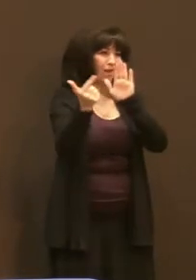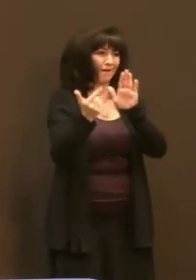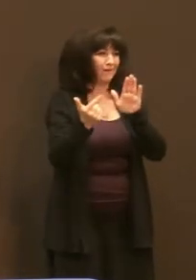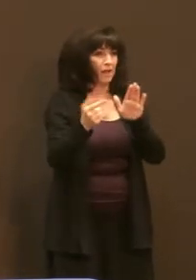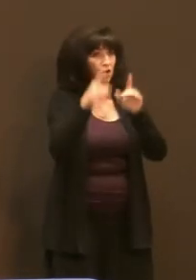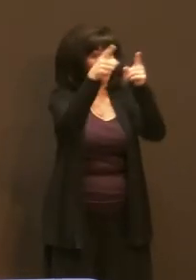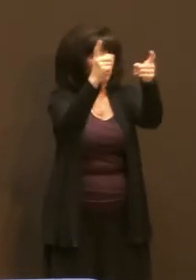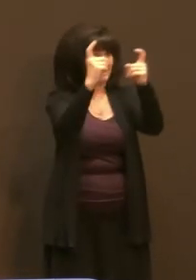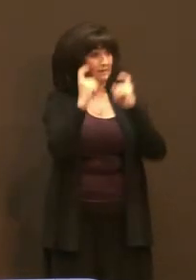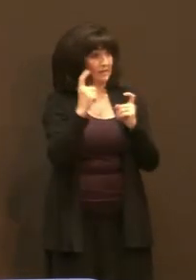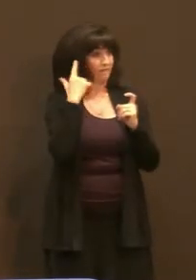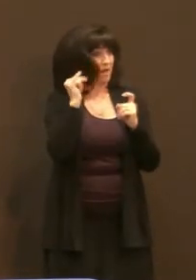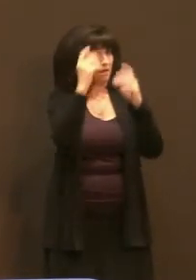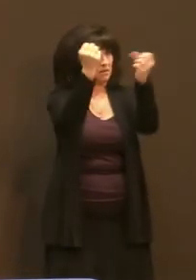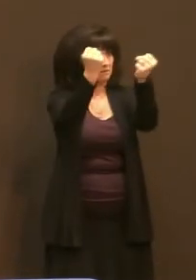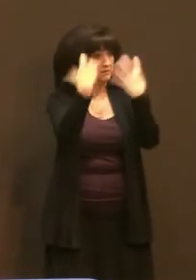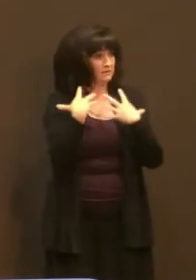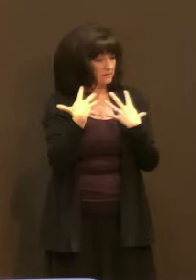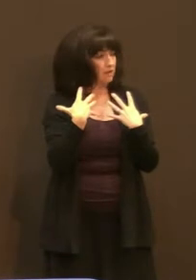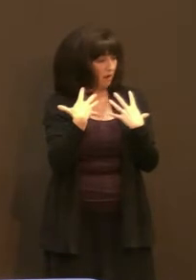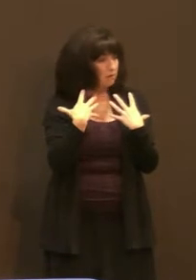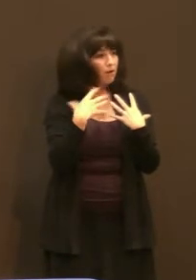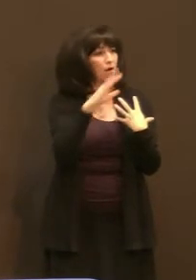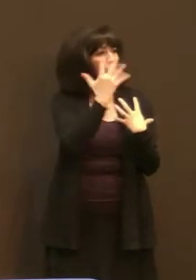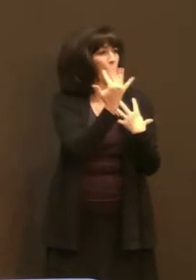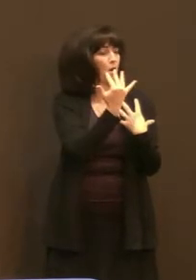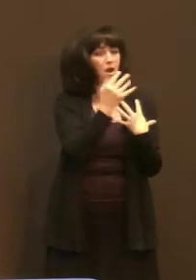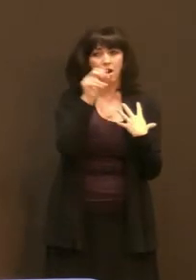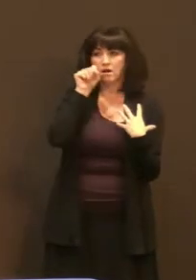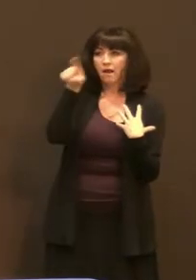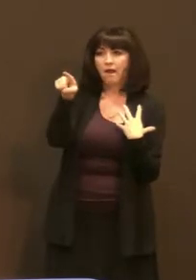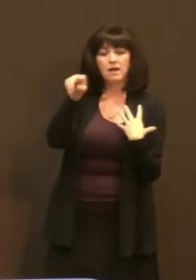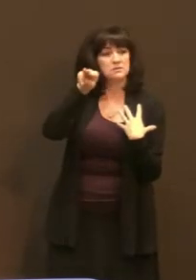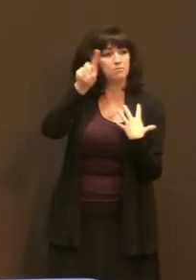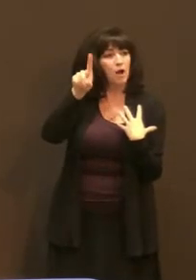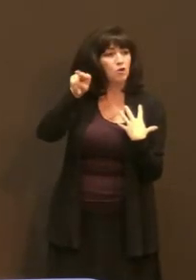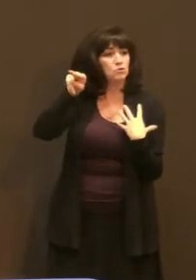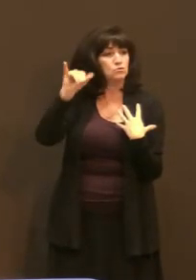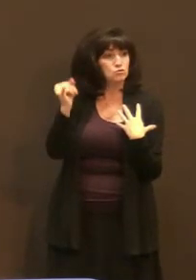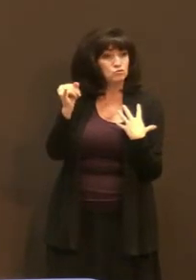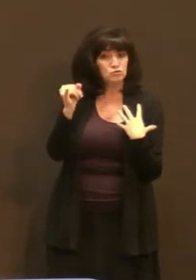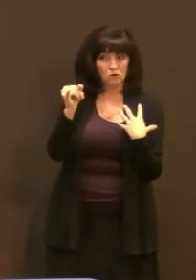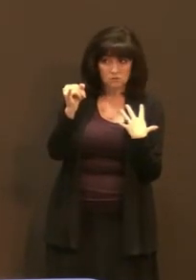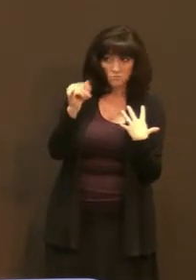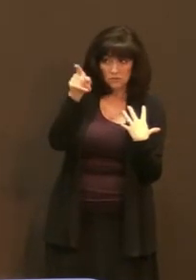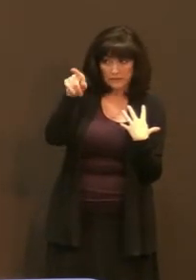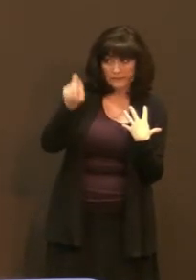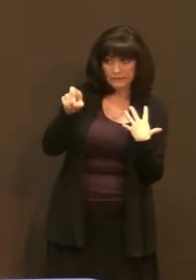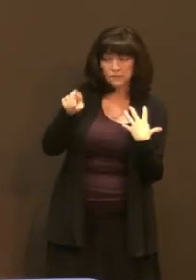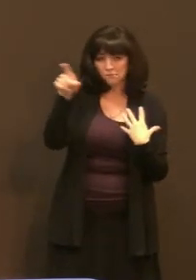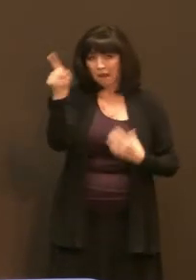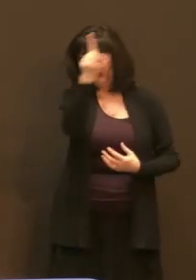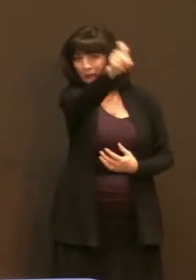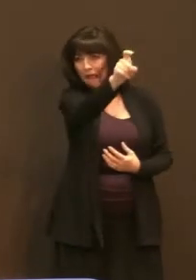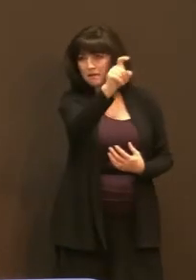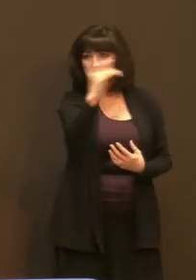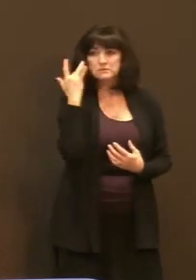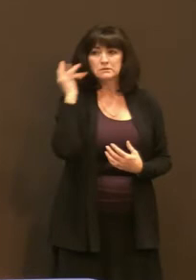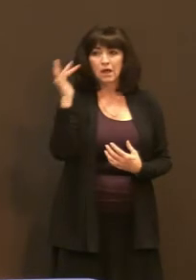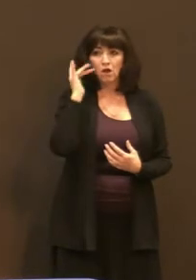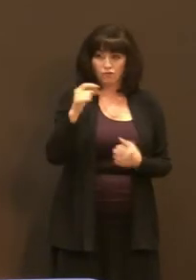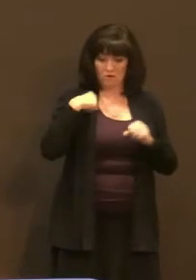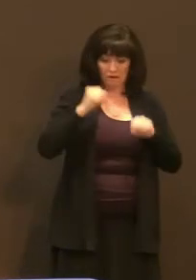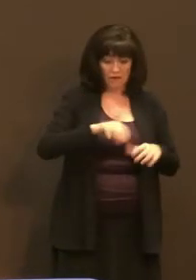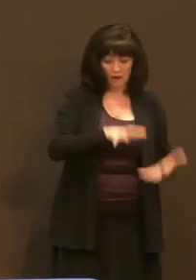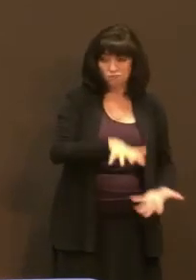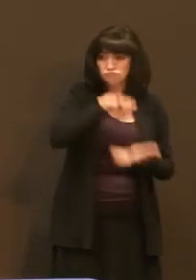Maryland and New Jersey, who seem to have the need. And then as we talk to California, say, you might want to look at our friends across our